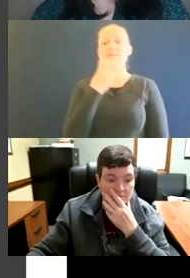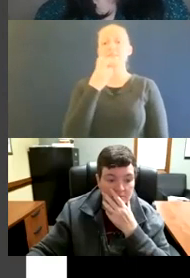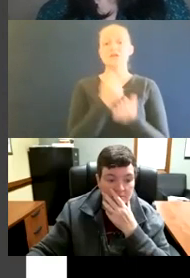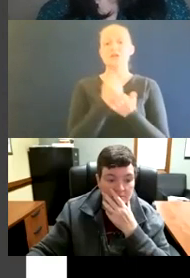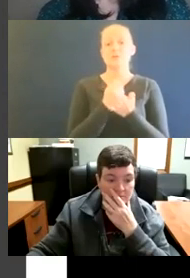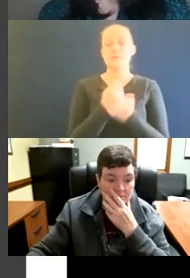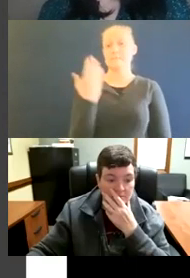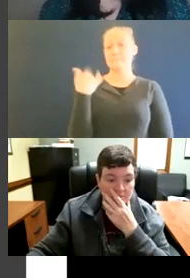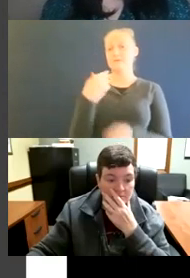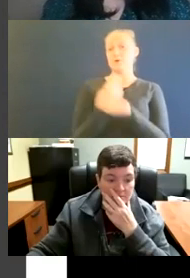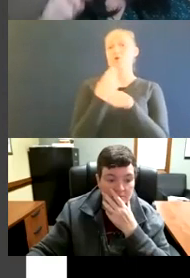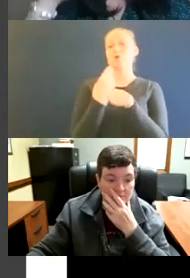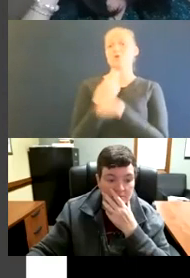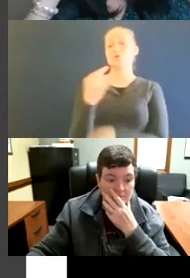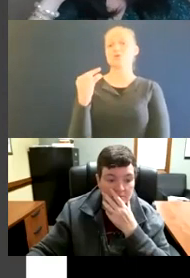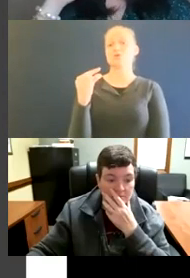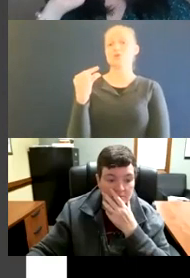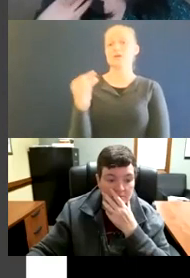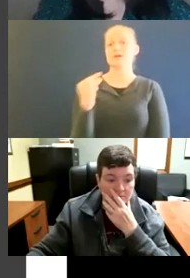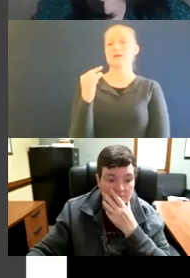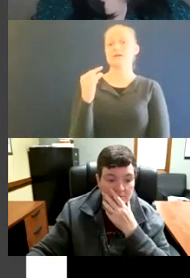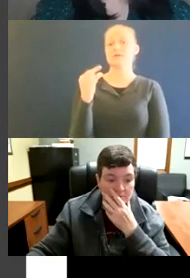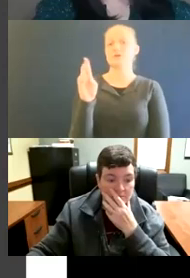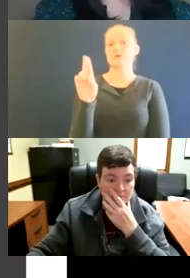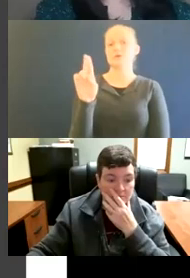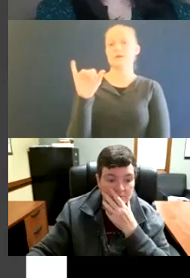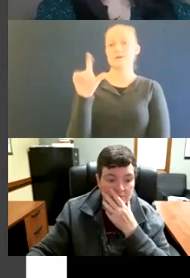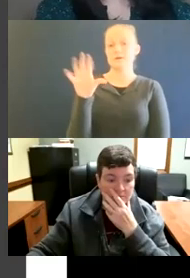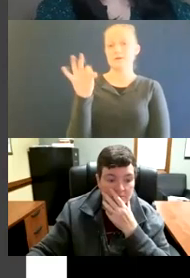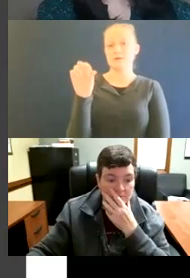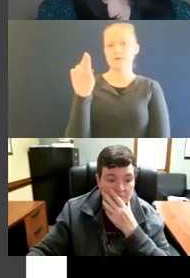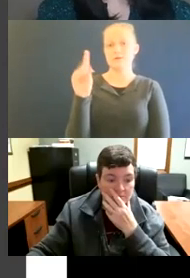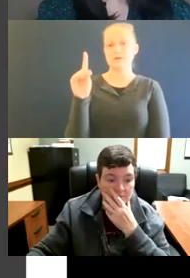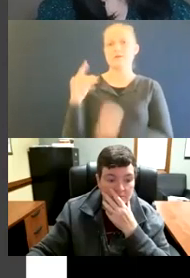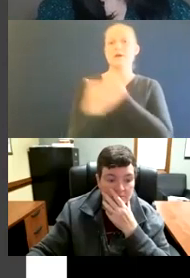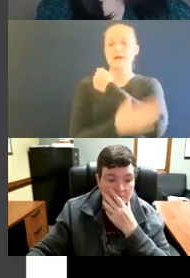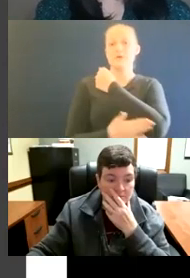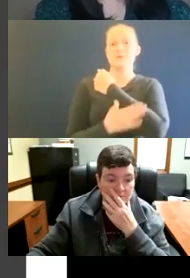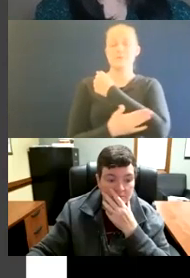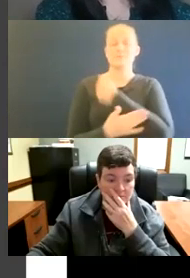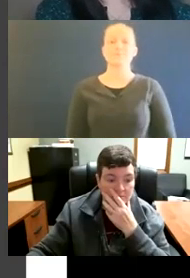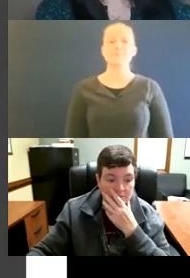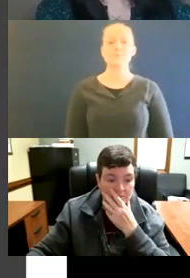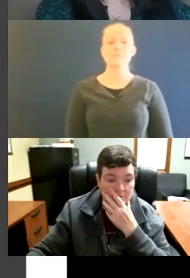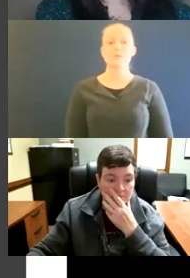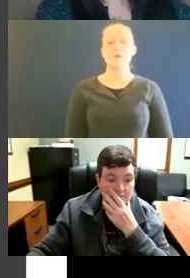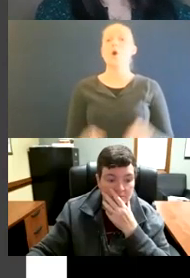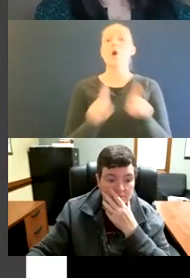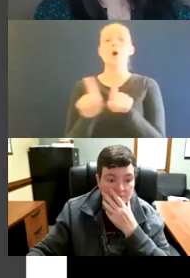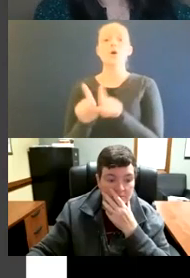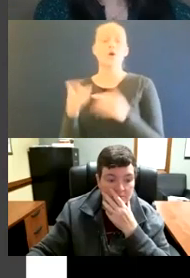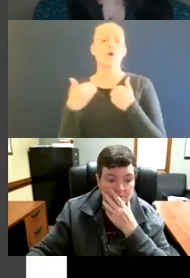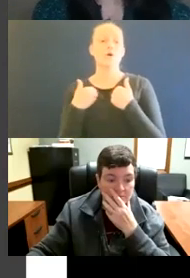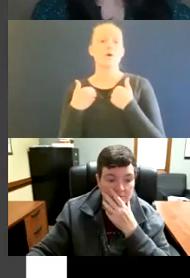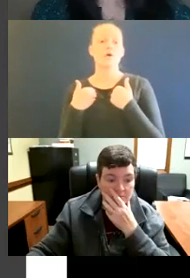County. So in addition, we have some practices listed on our tips document. And